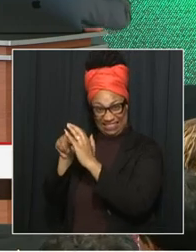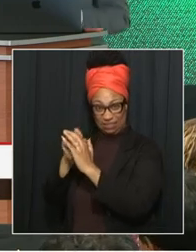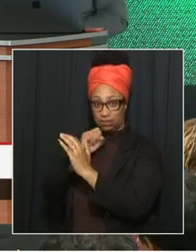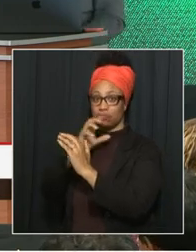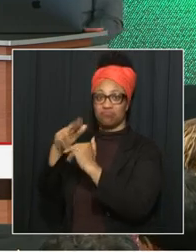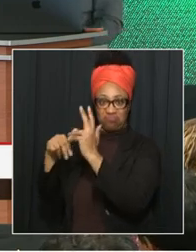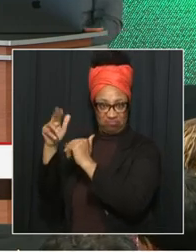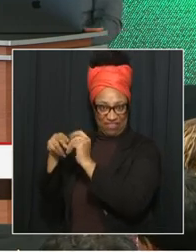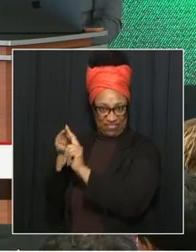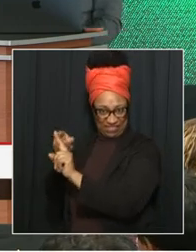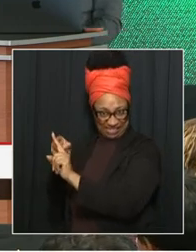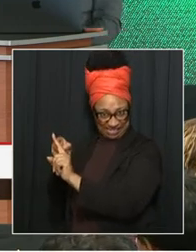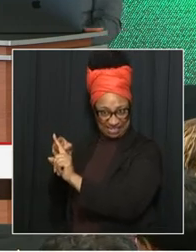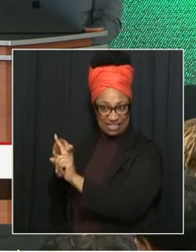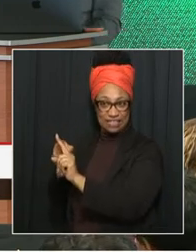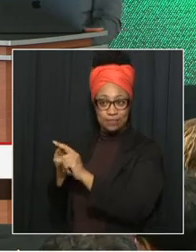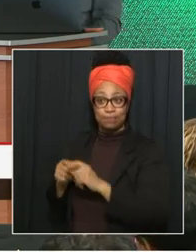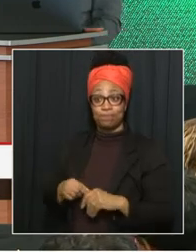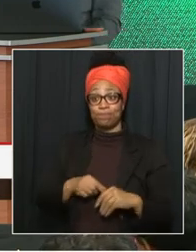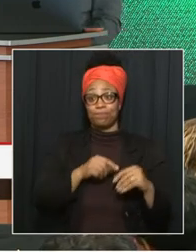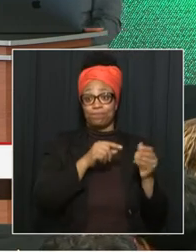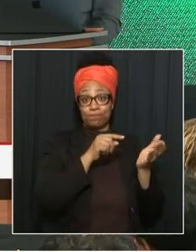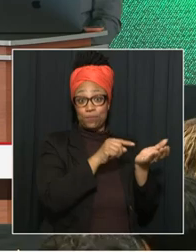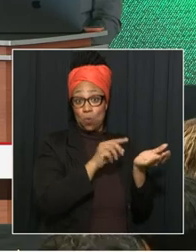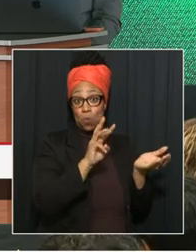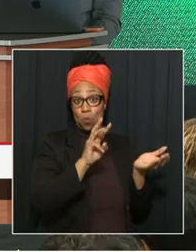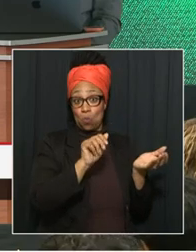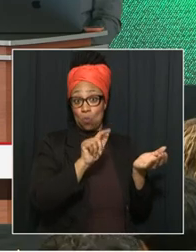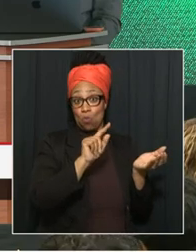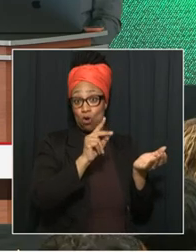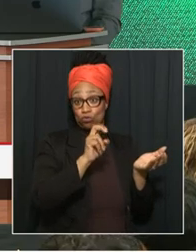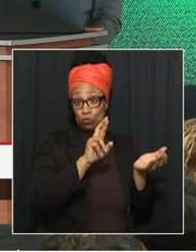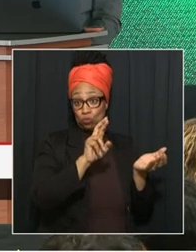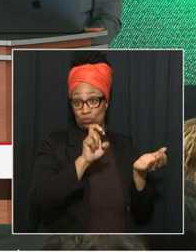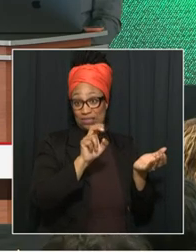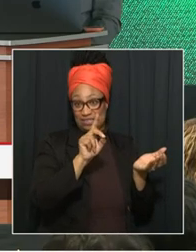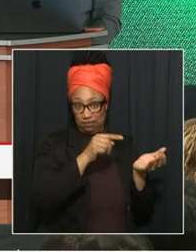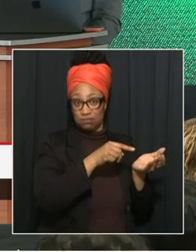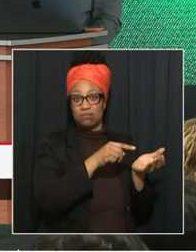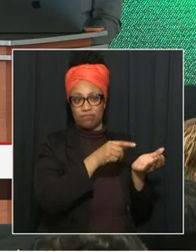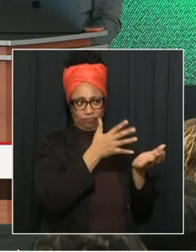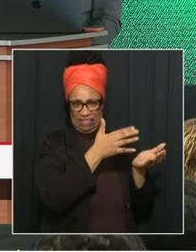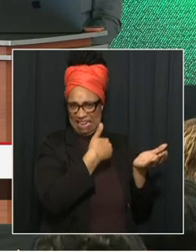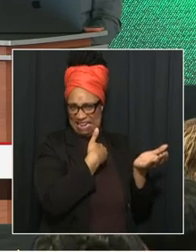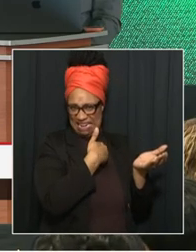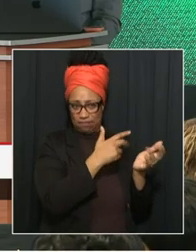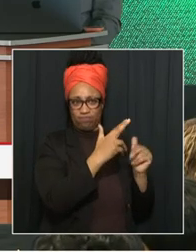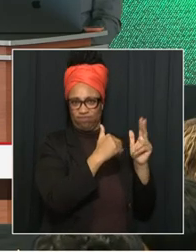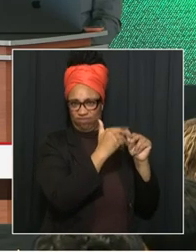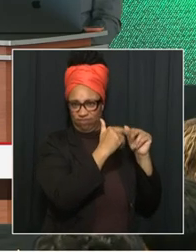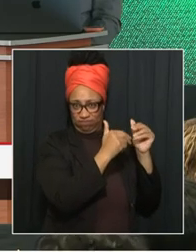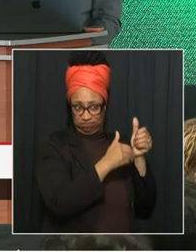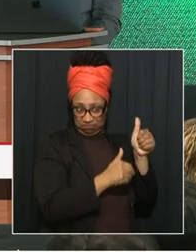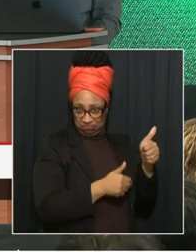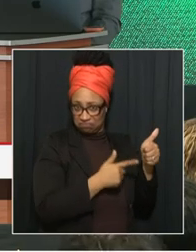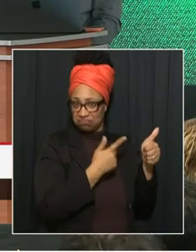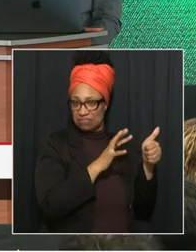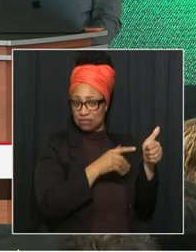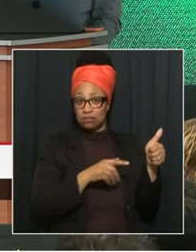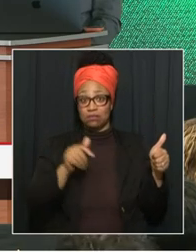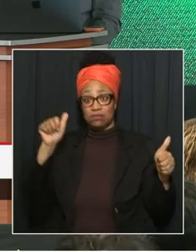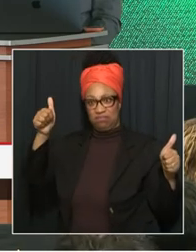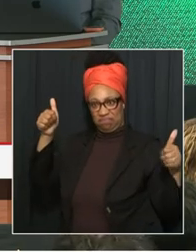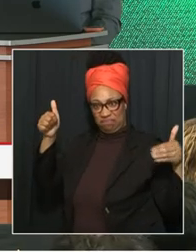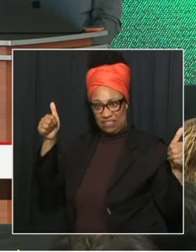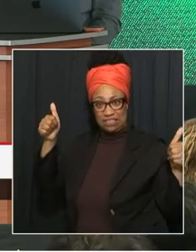facility built. And we have examples like that all over the city where we have encouraged